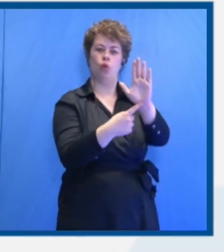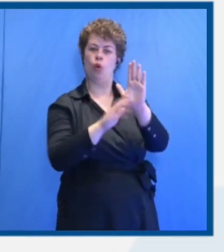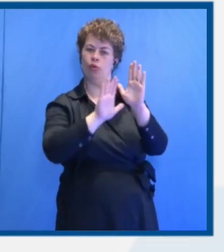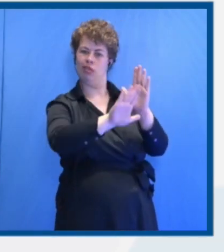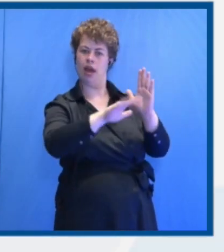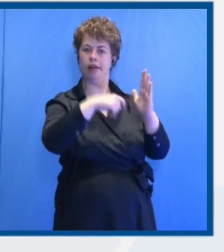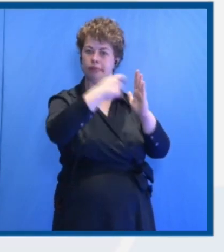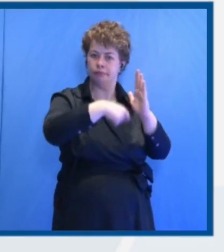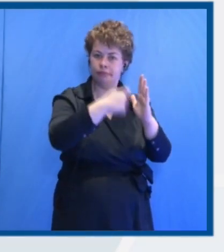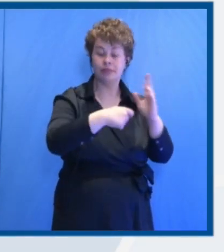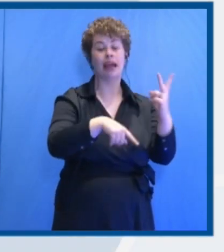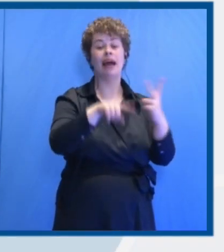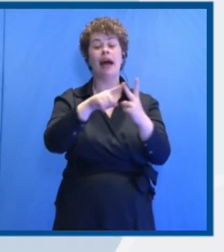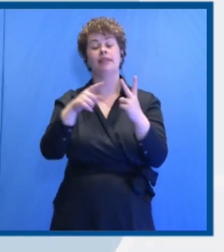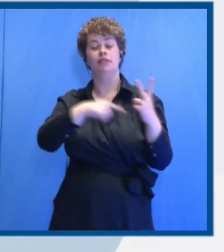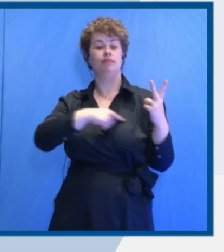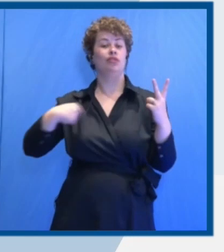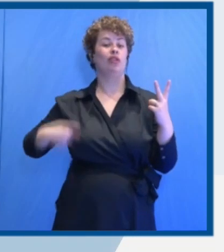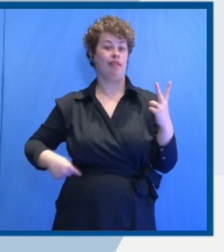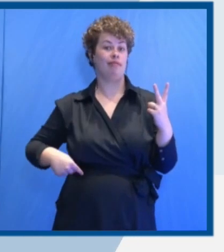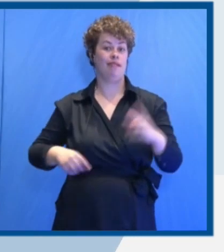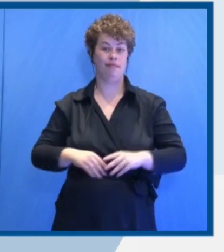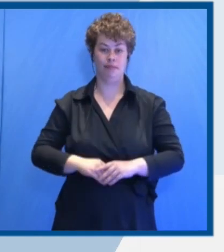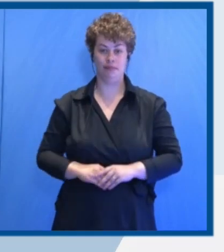and restoration in China.